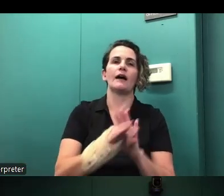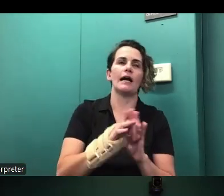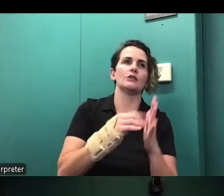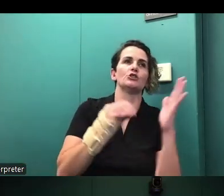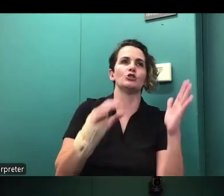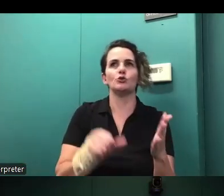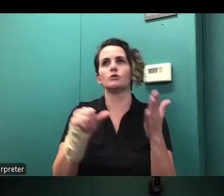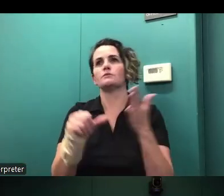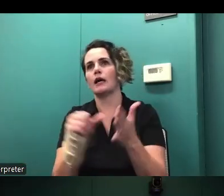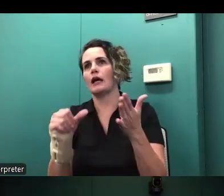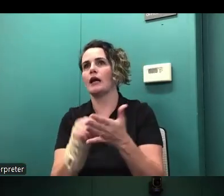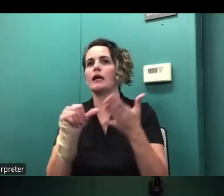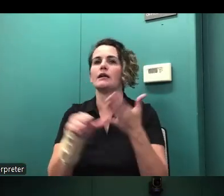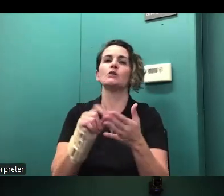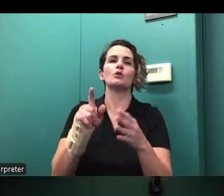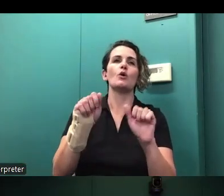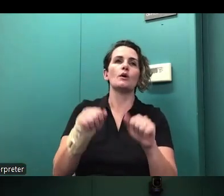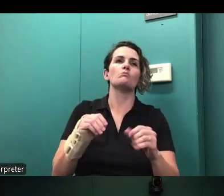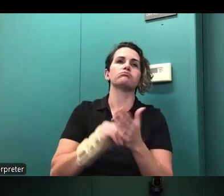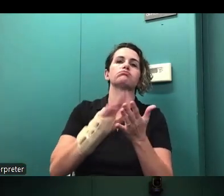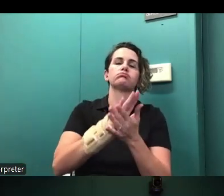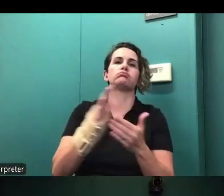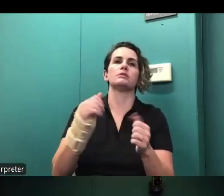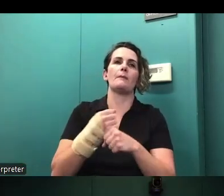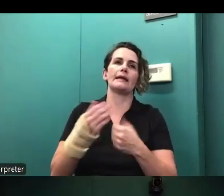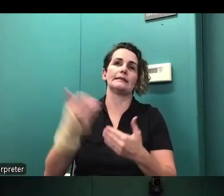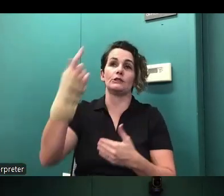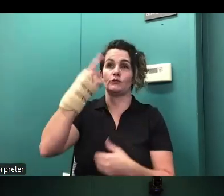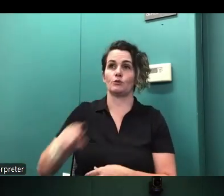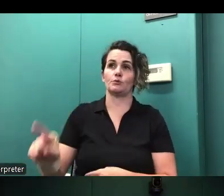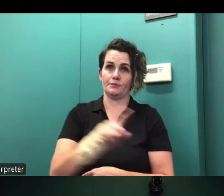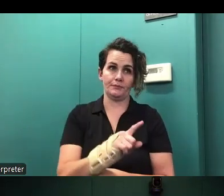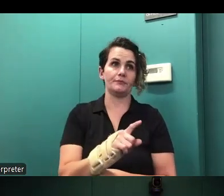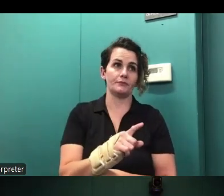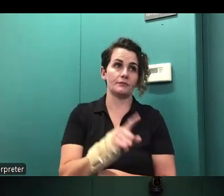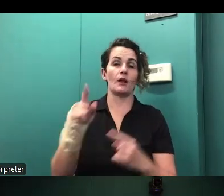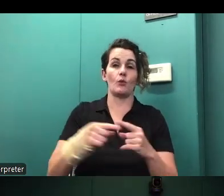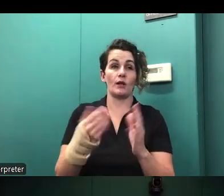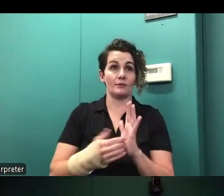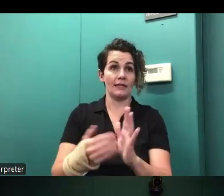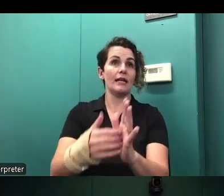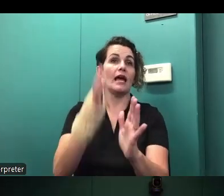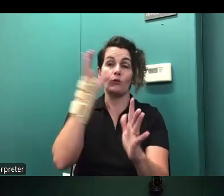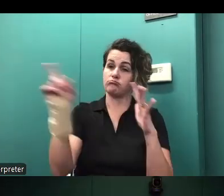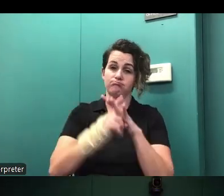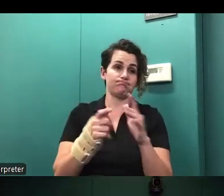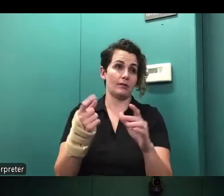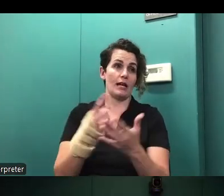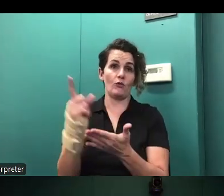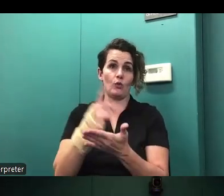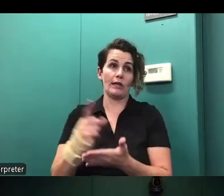page. So you can put these in here to make it easier for you. And then when it's repeated, it'll be there every single week.